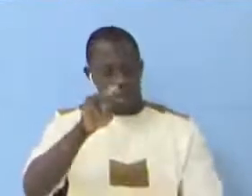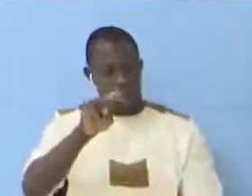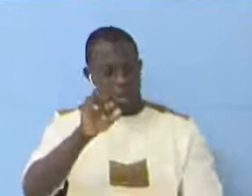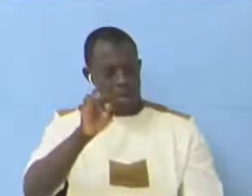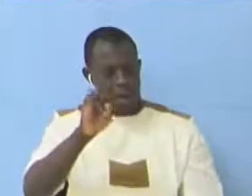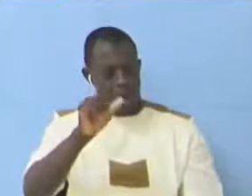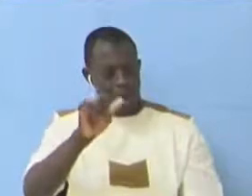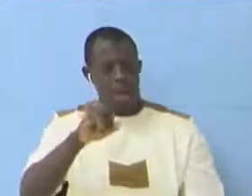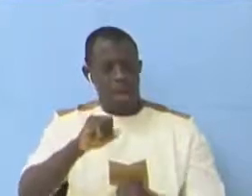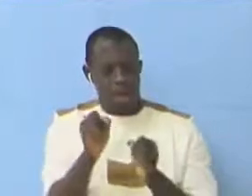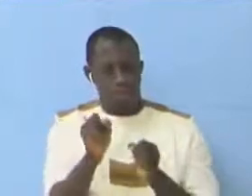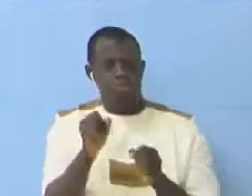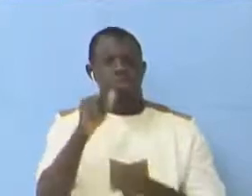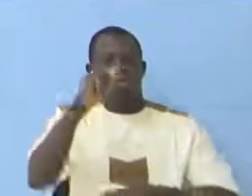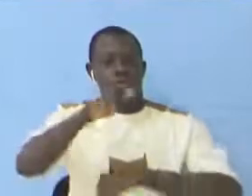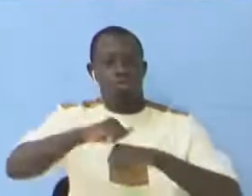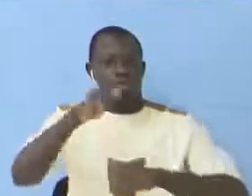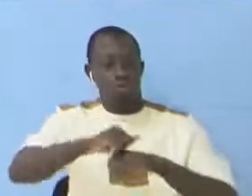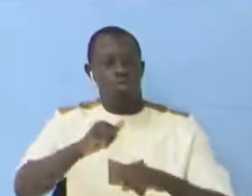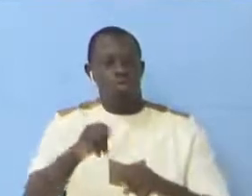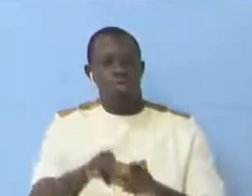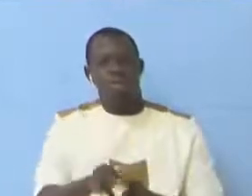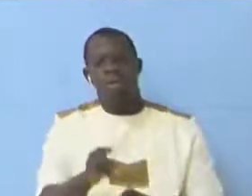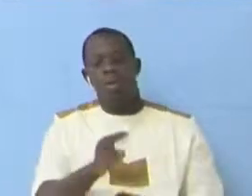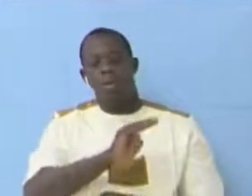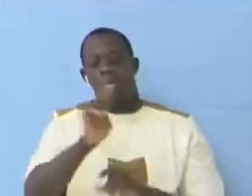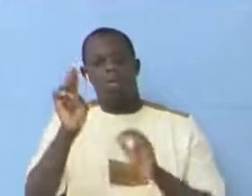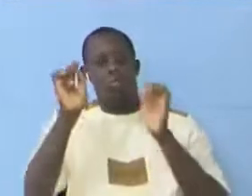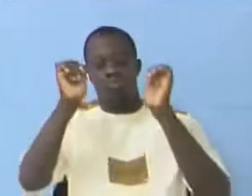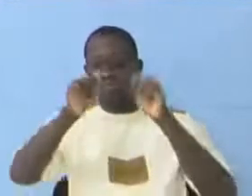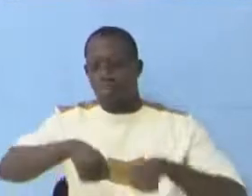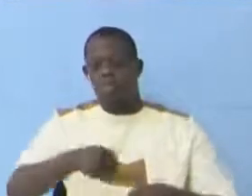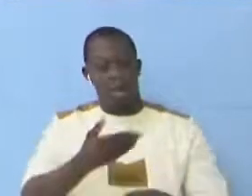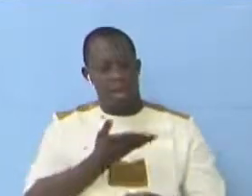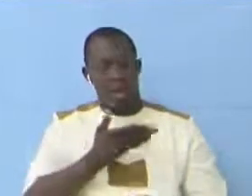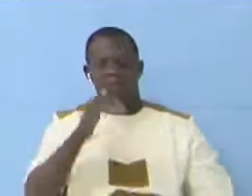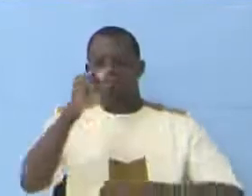torture, there certainly would not have been tortures at the NIA.